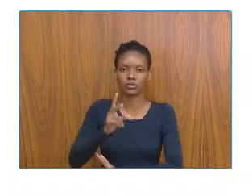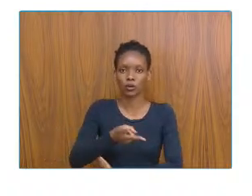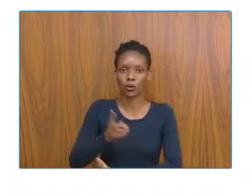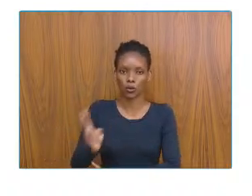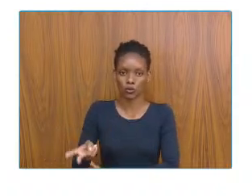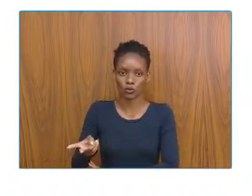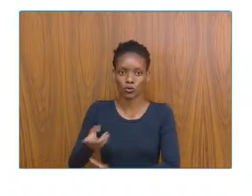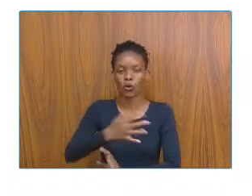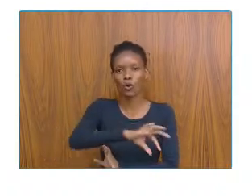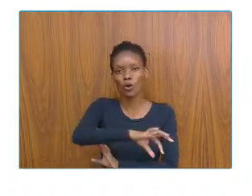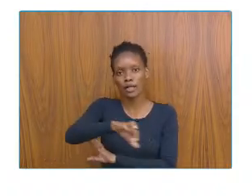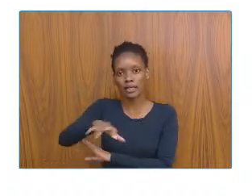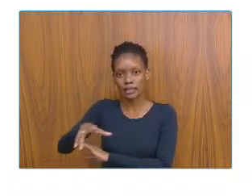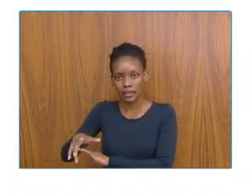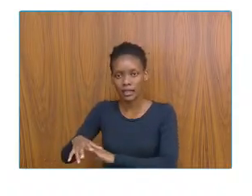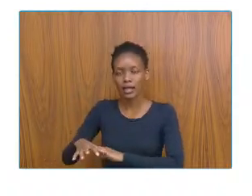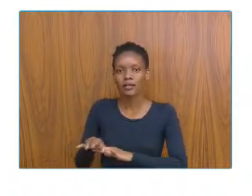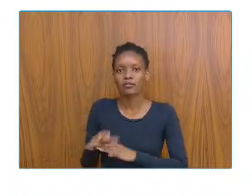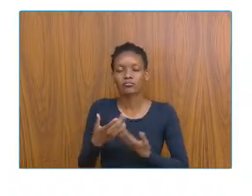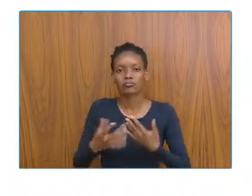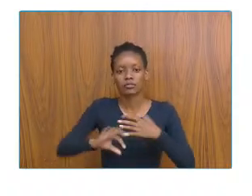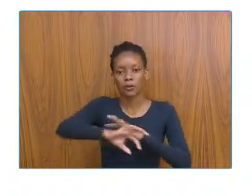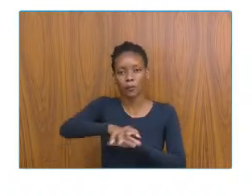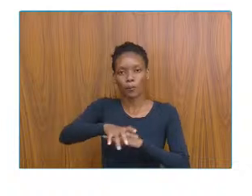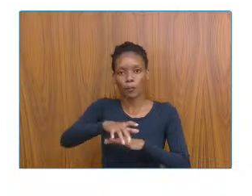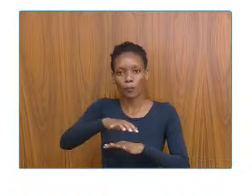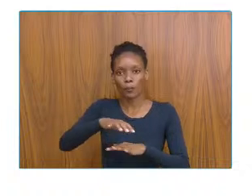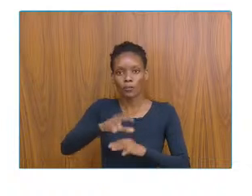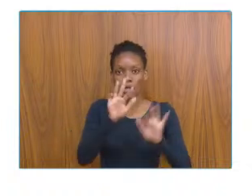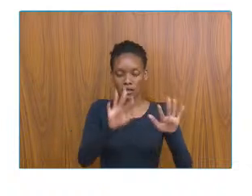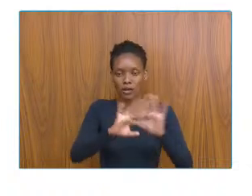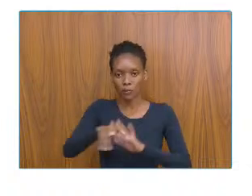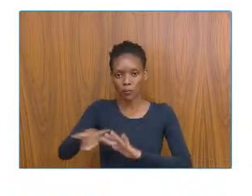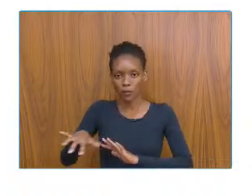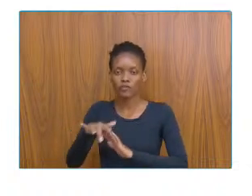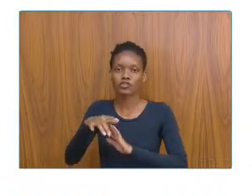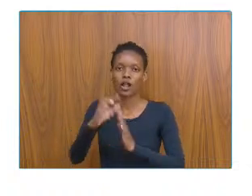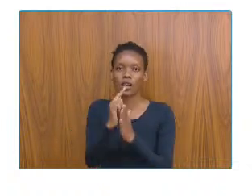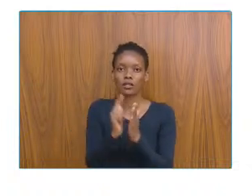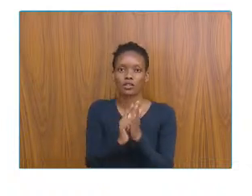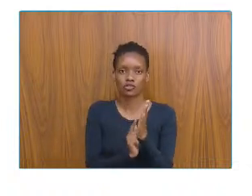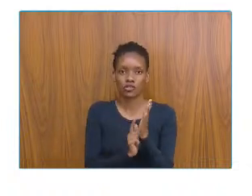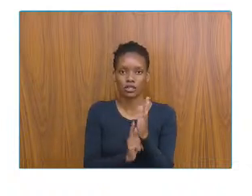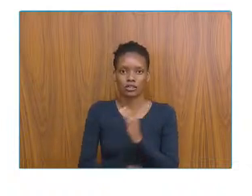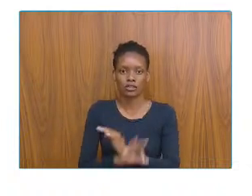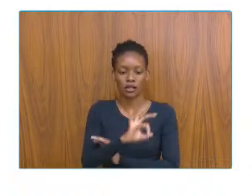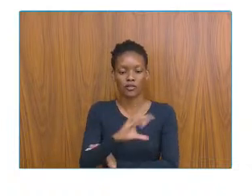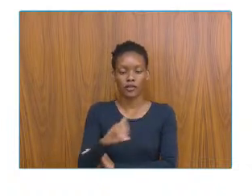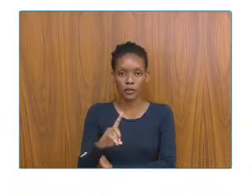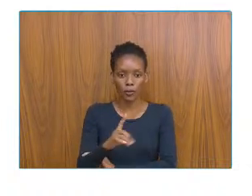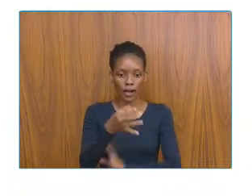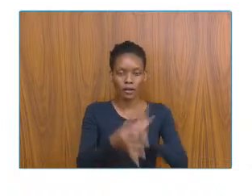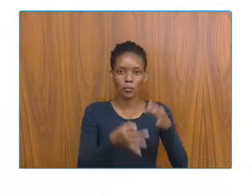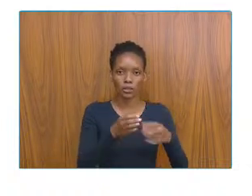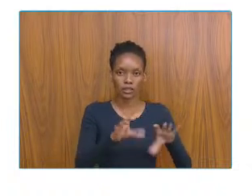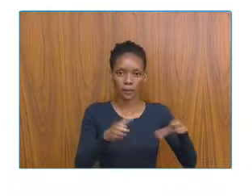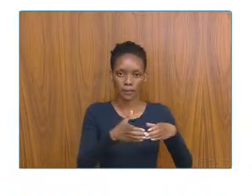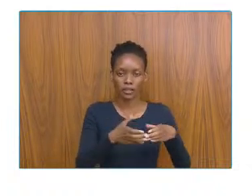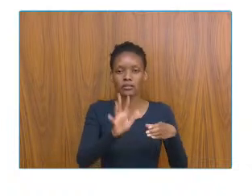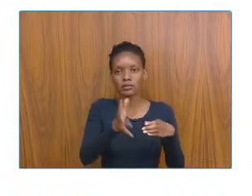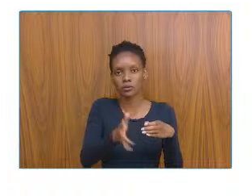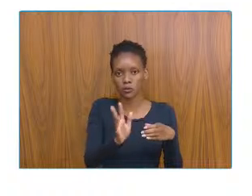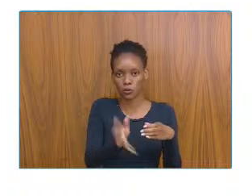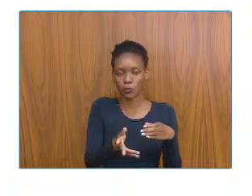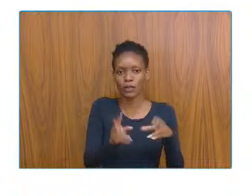the 9 provincial legislatures. A total of 31 political parties will be contesting